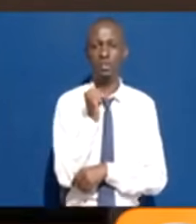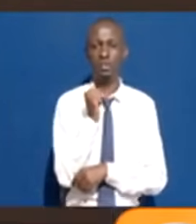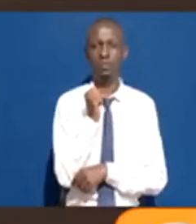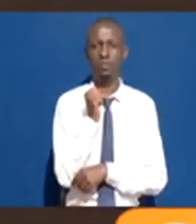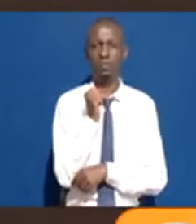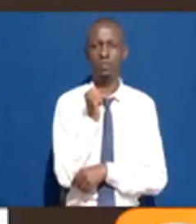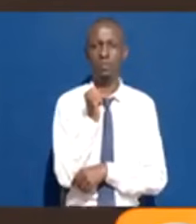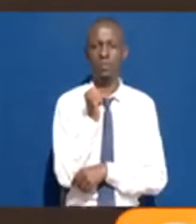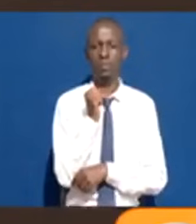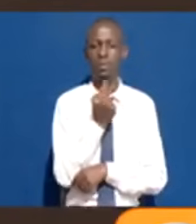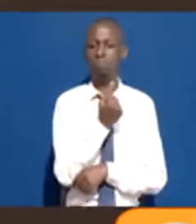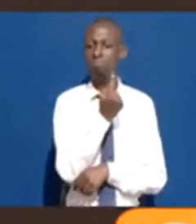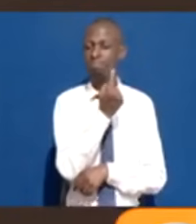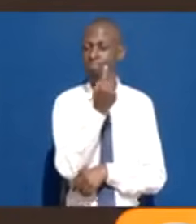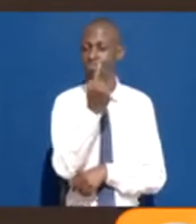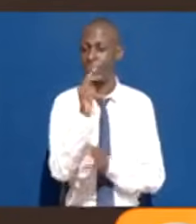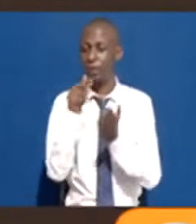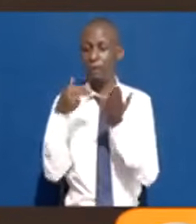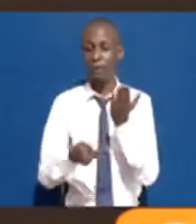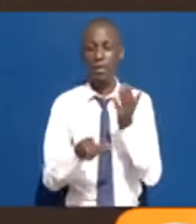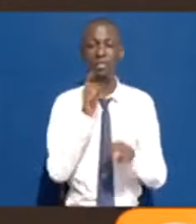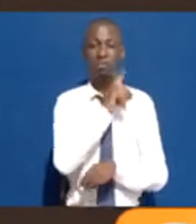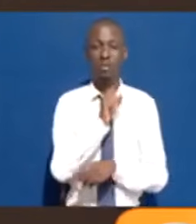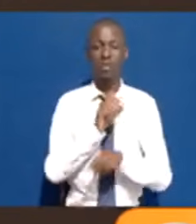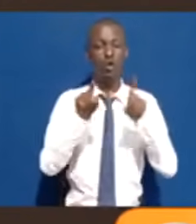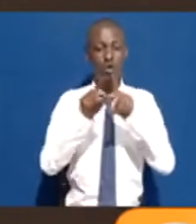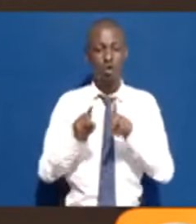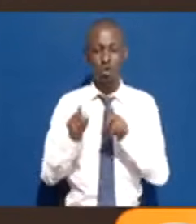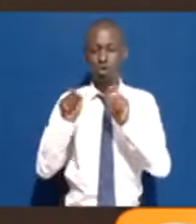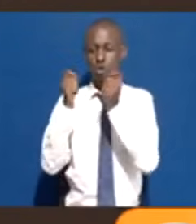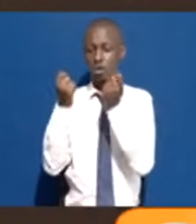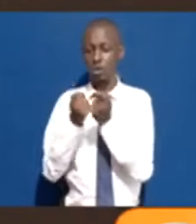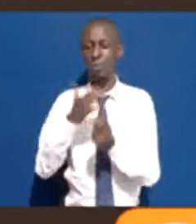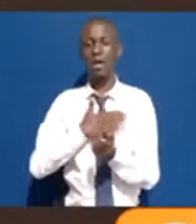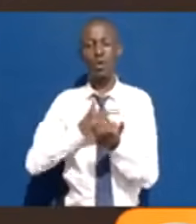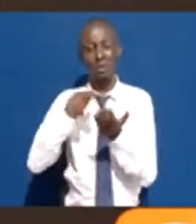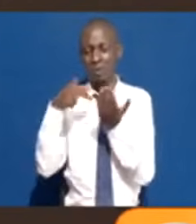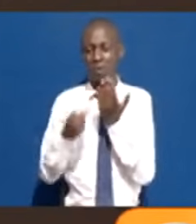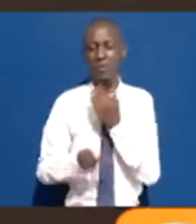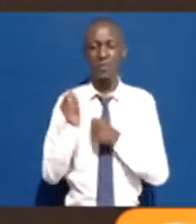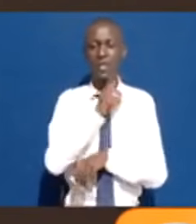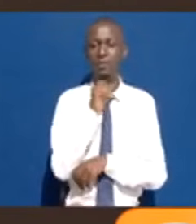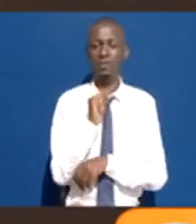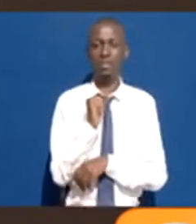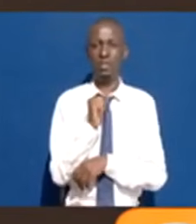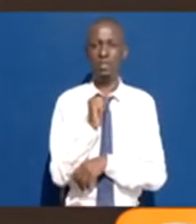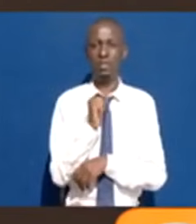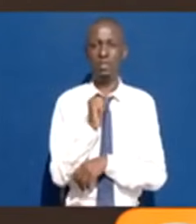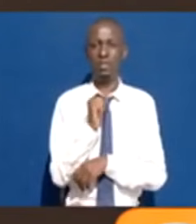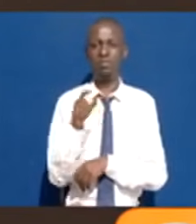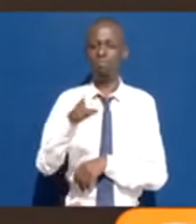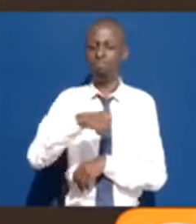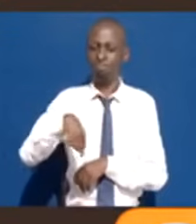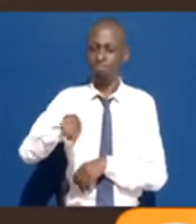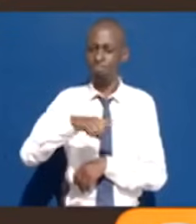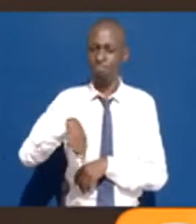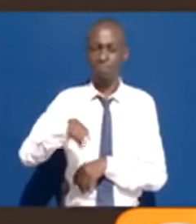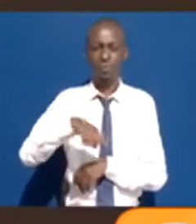The failure of each of us is the failure of our team. And therefore, we must